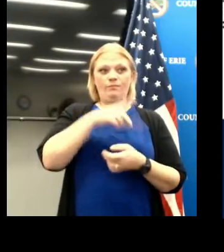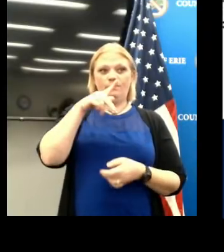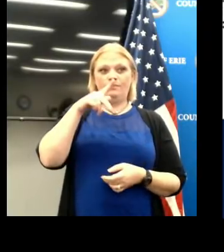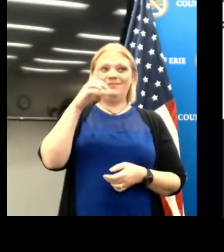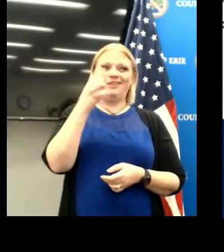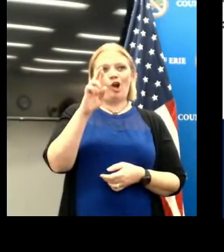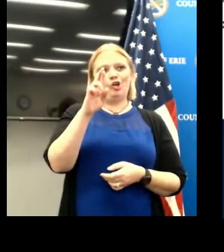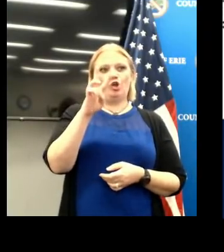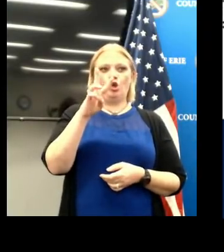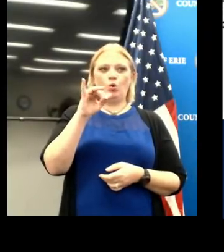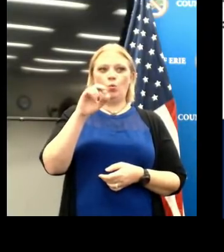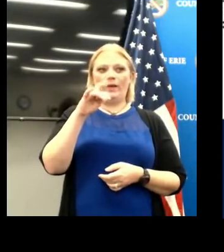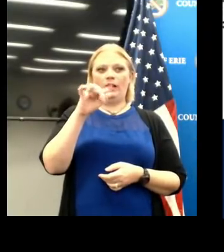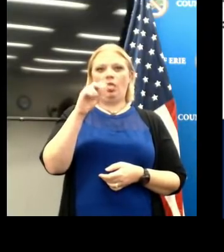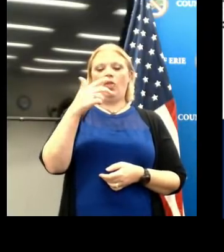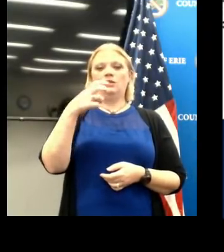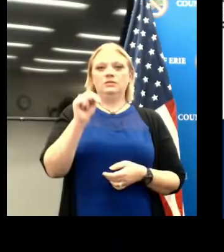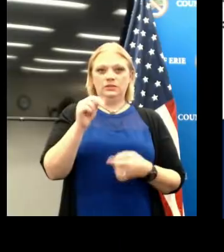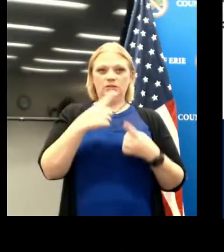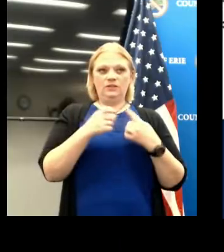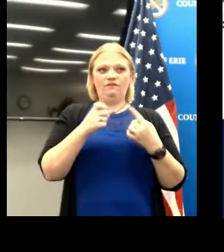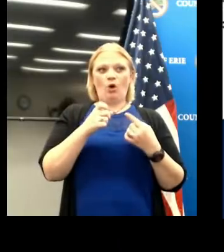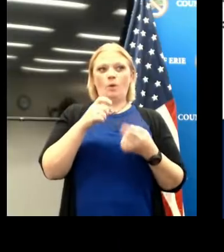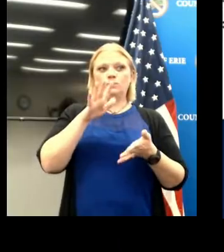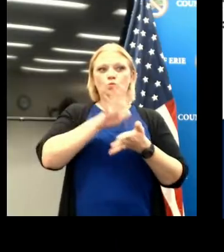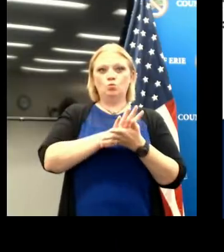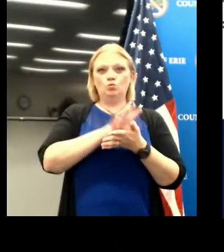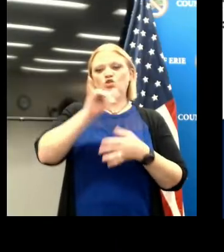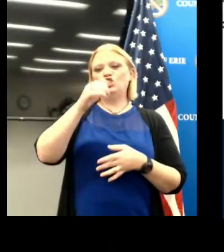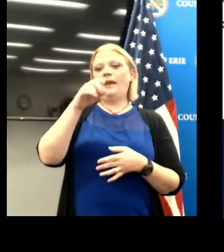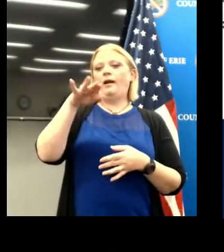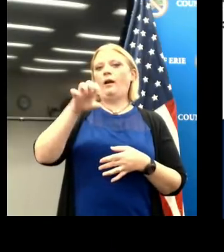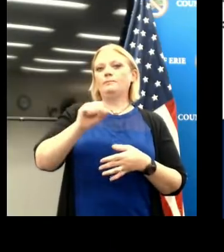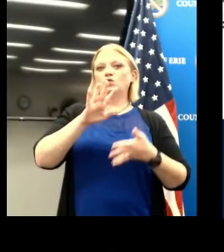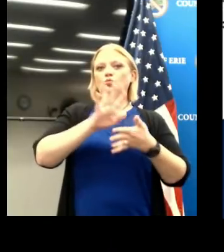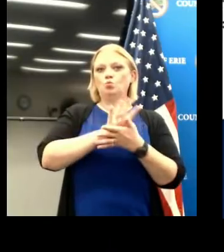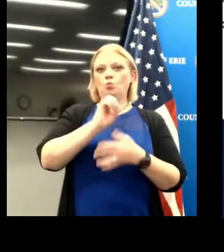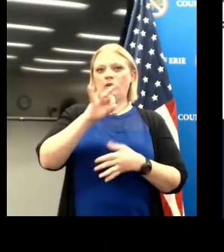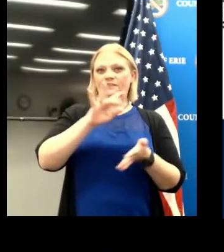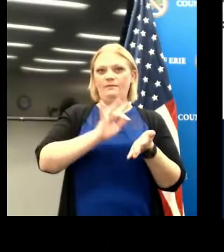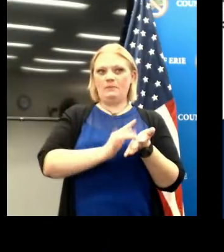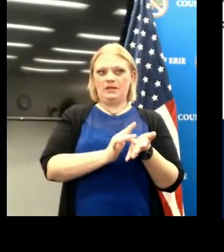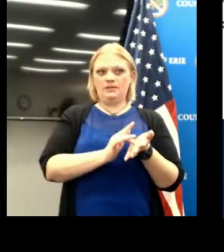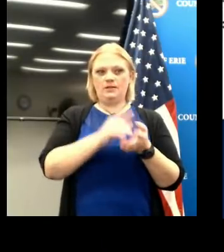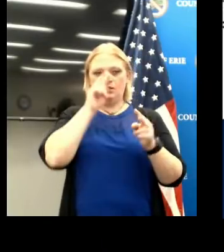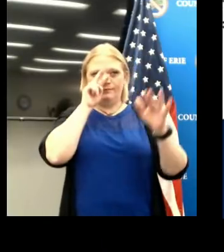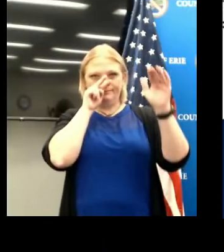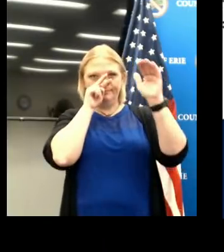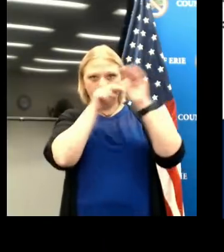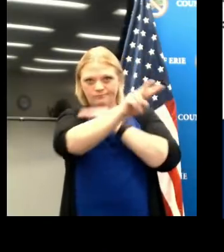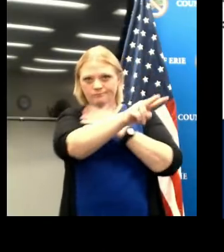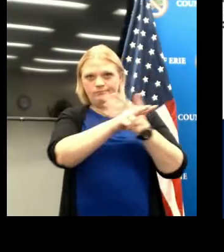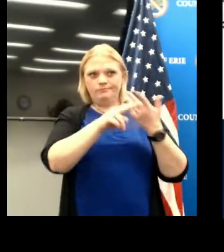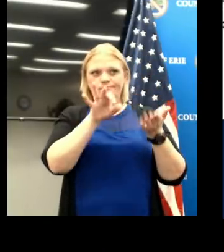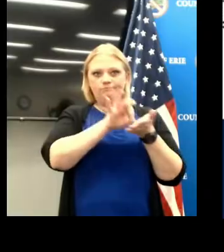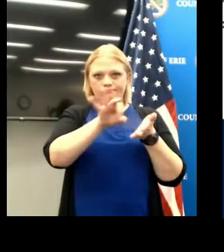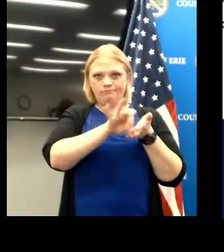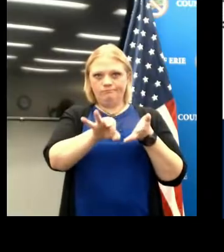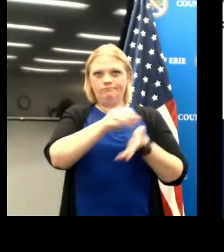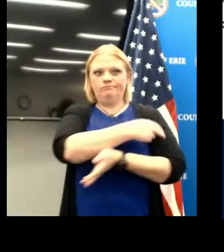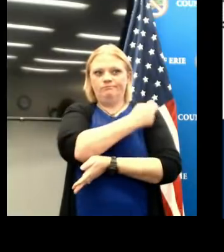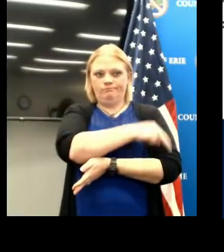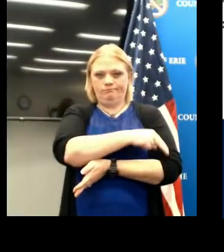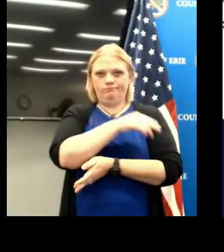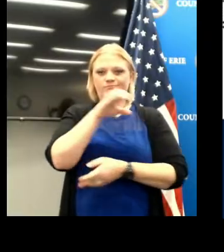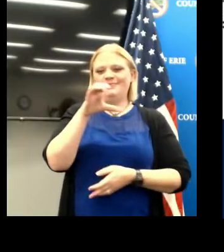Jacobs School of Medicine. He is looking at modeling studies to predict the census of Erie County